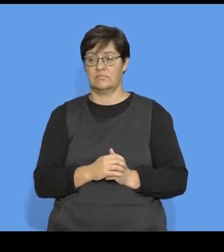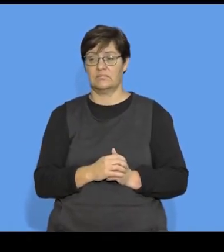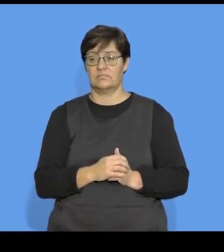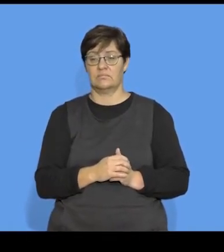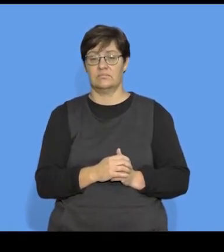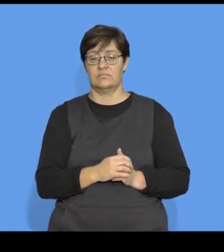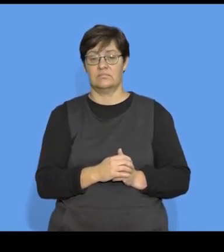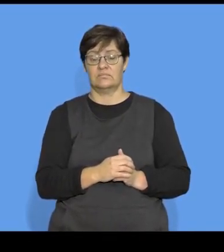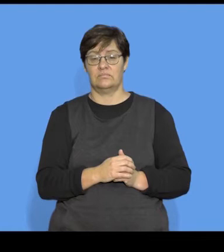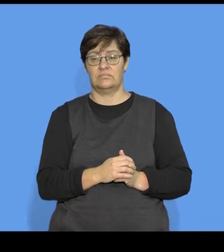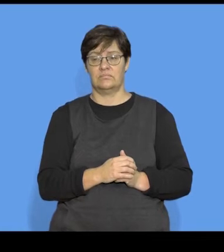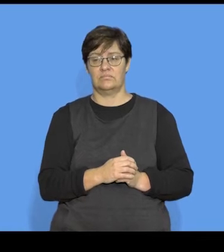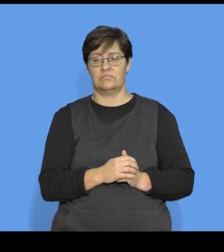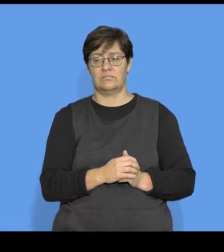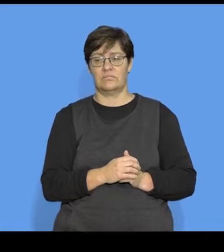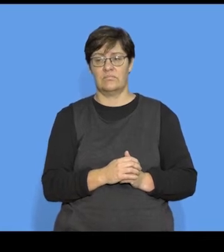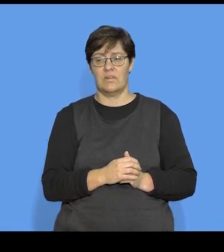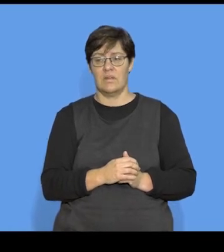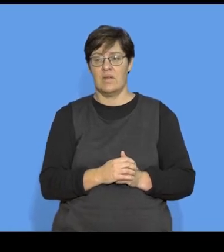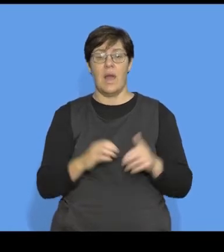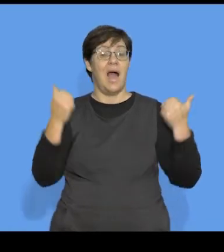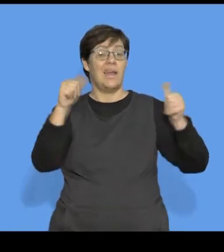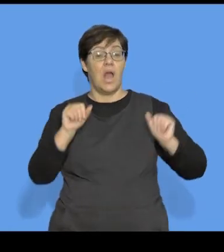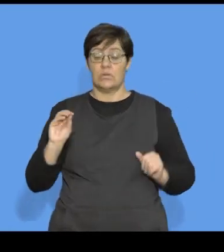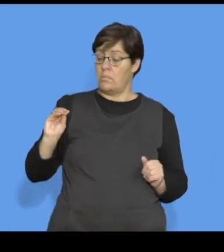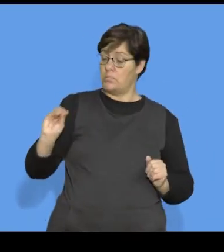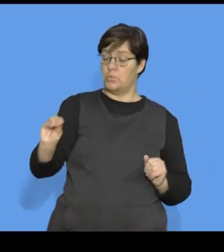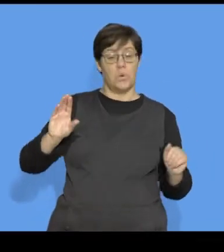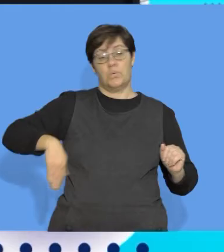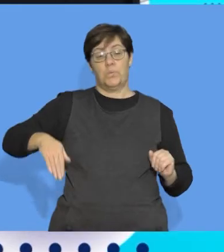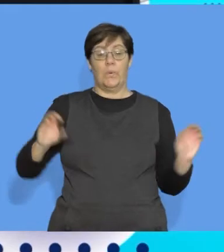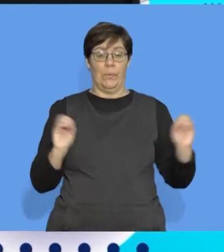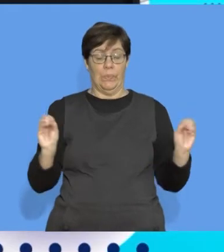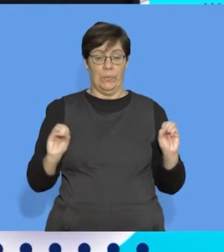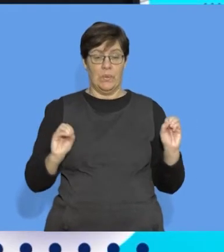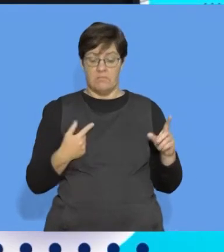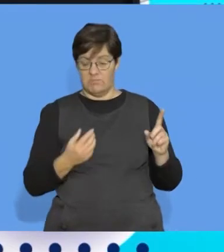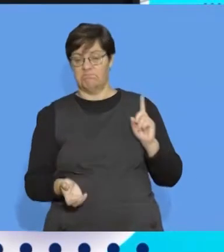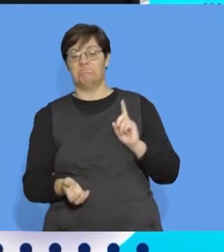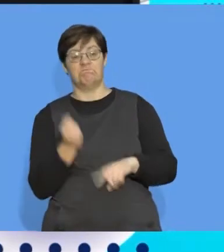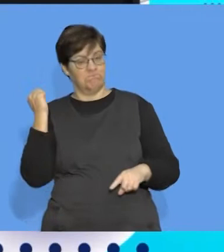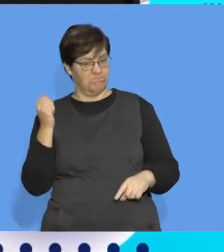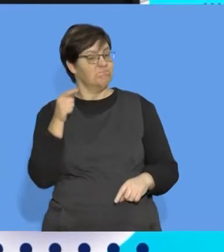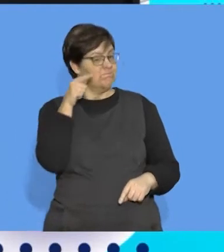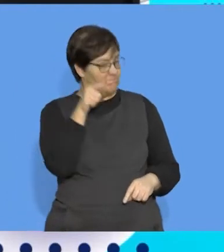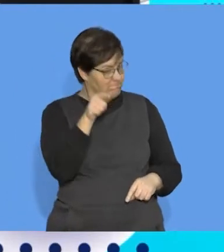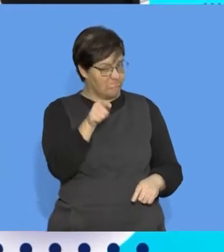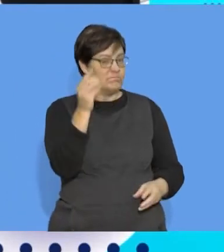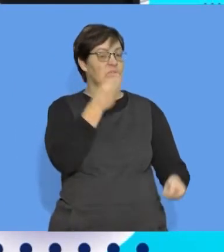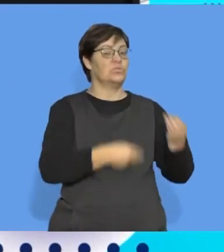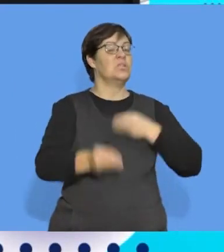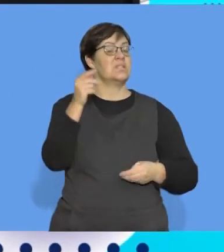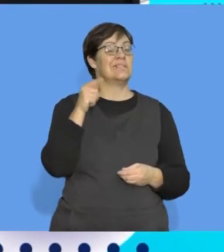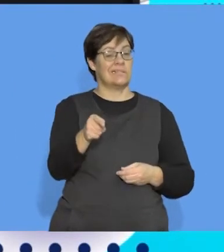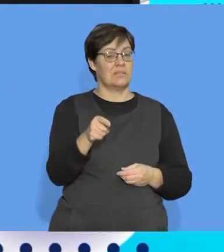2,500. Okay, so without making a single accounting entry, you've already ascertained that on